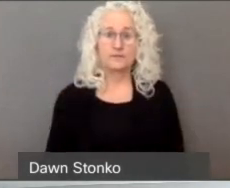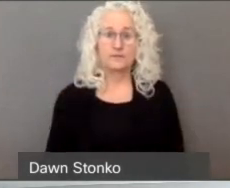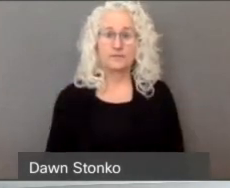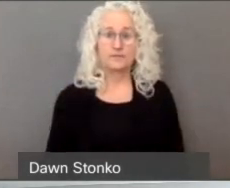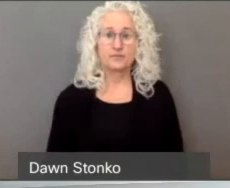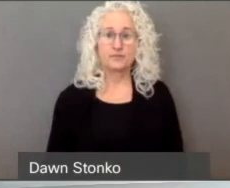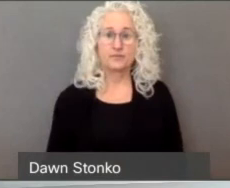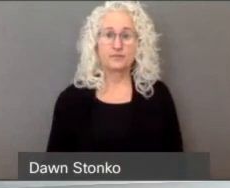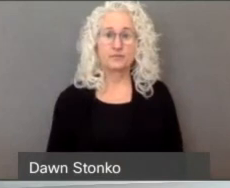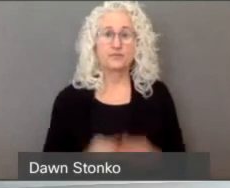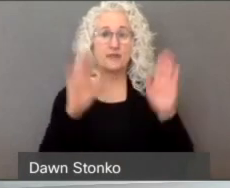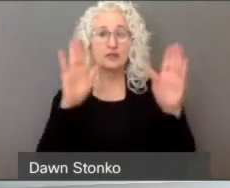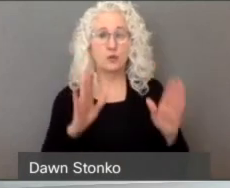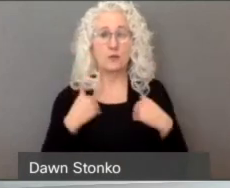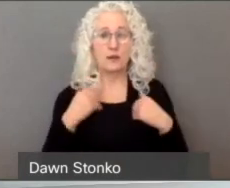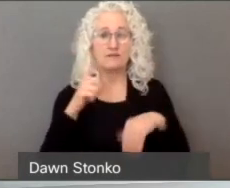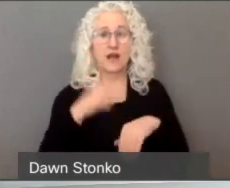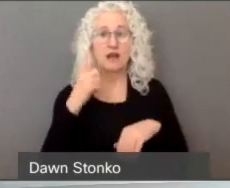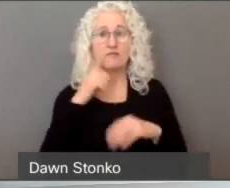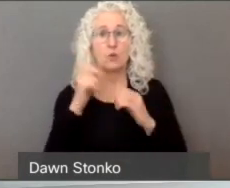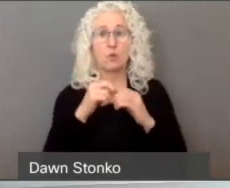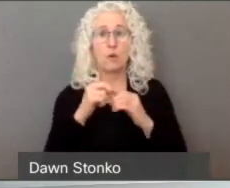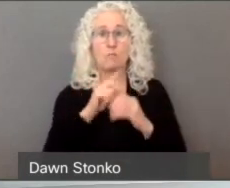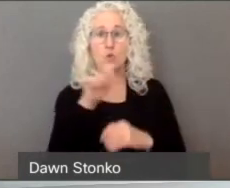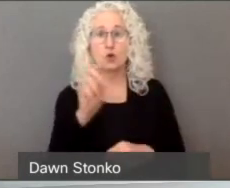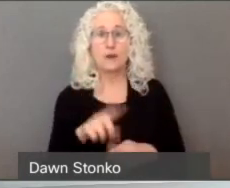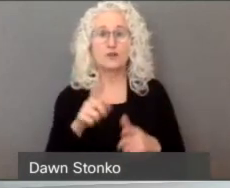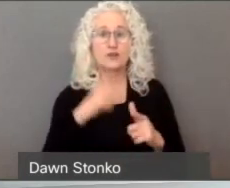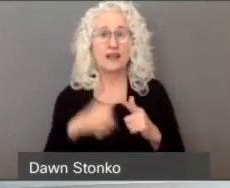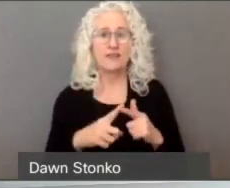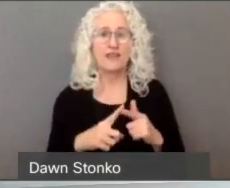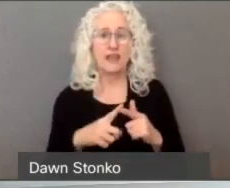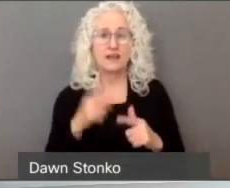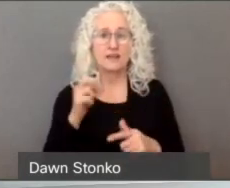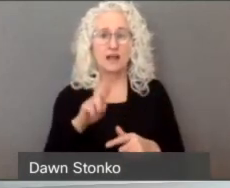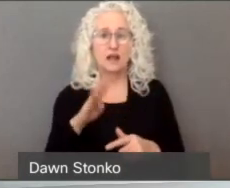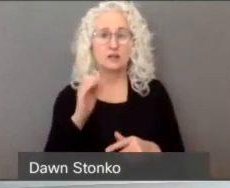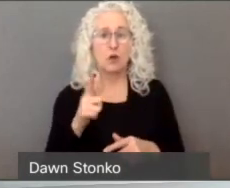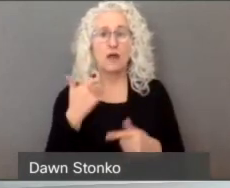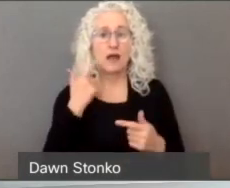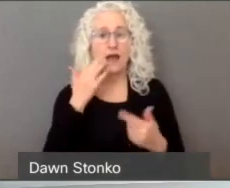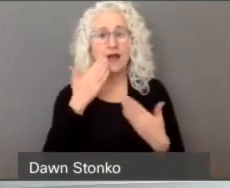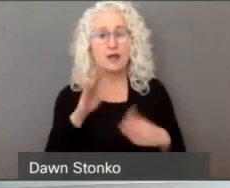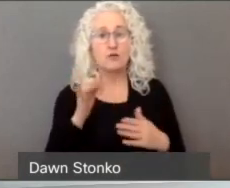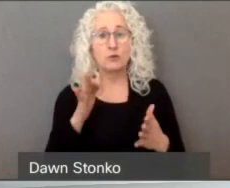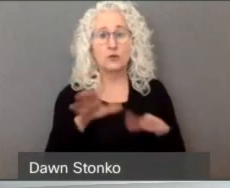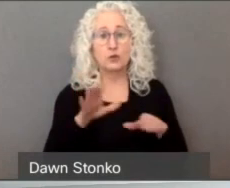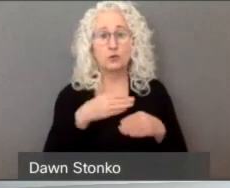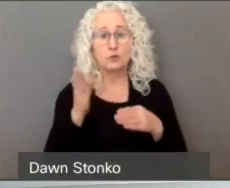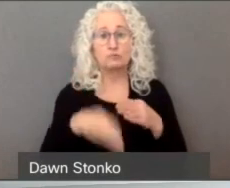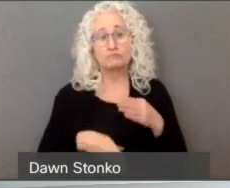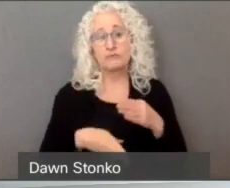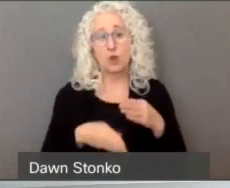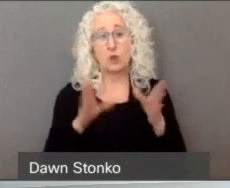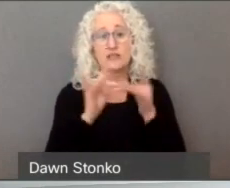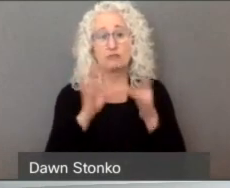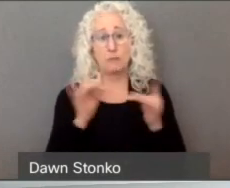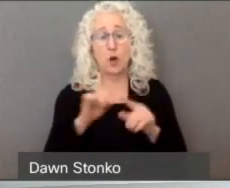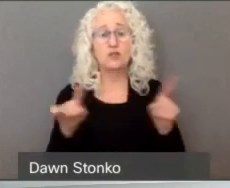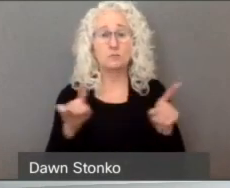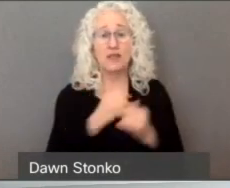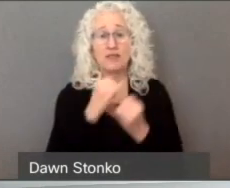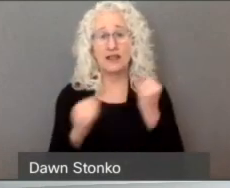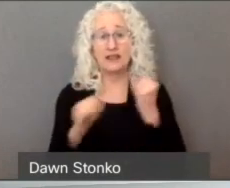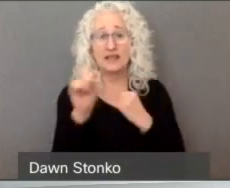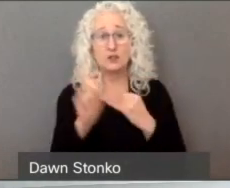That's great. So we have time for one more question, and then Dr. Ball, I don't know if you want to give some closing remarks. But this last